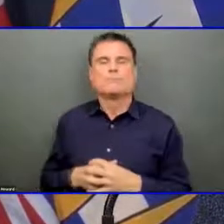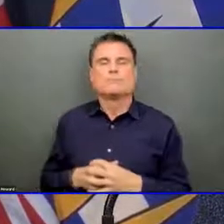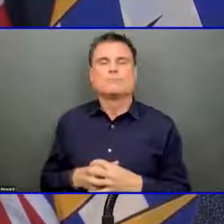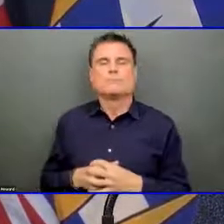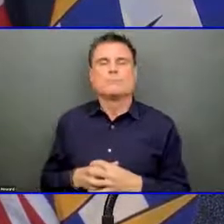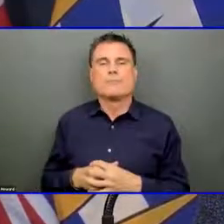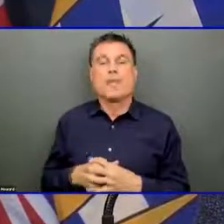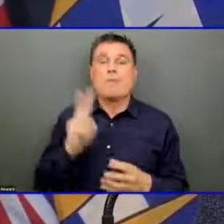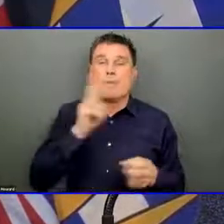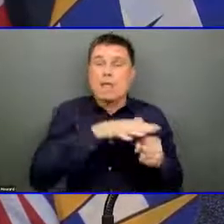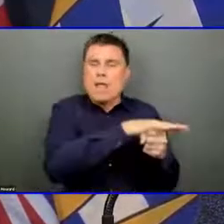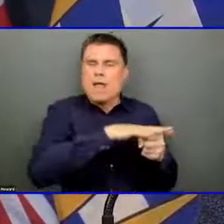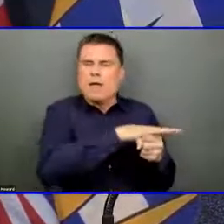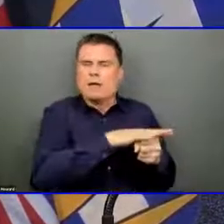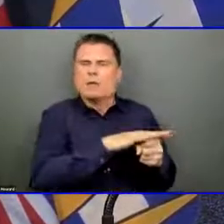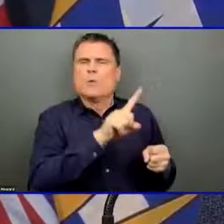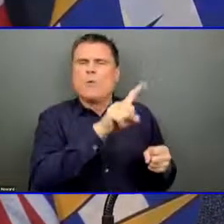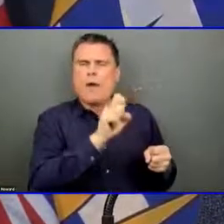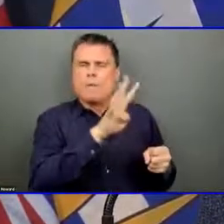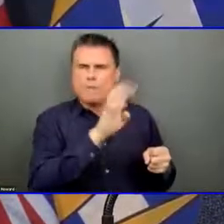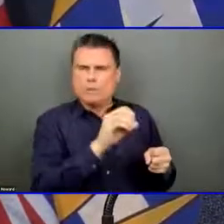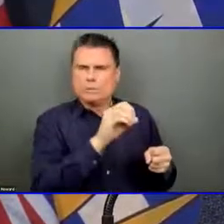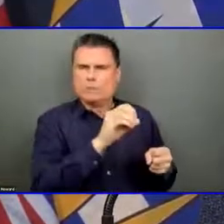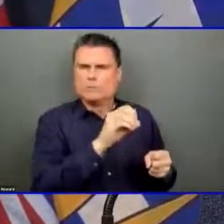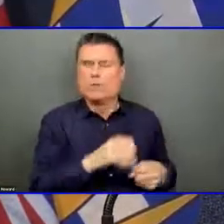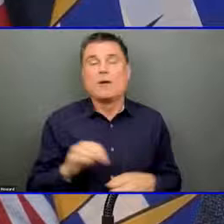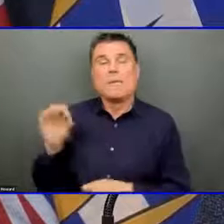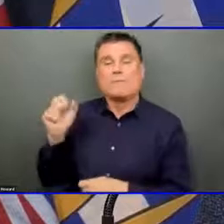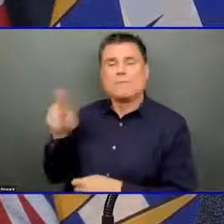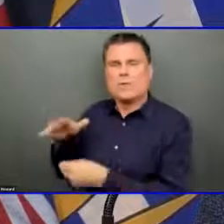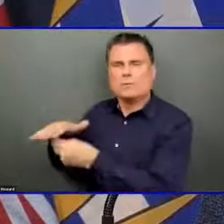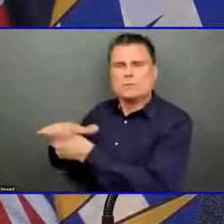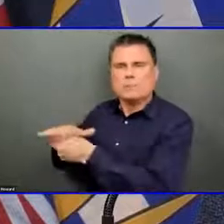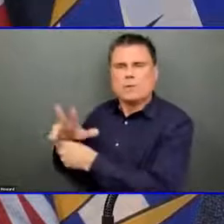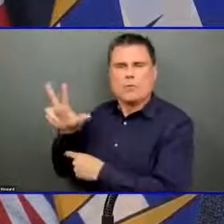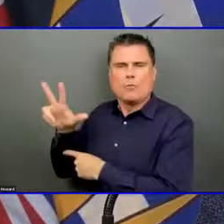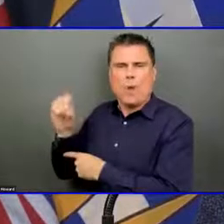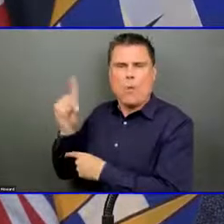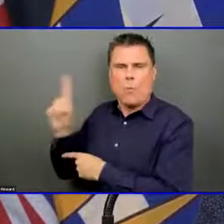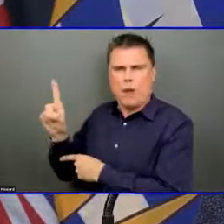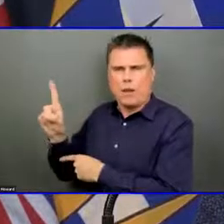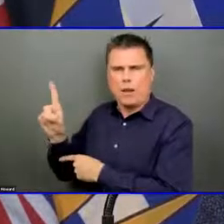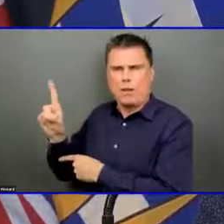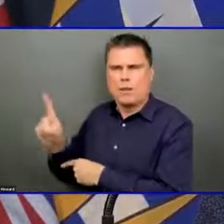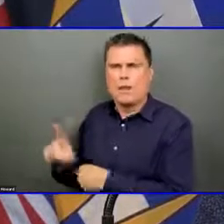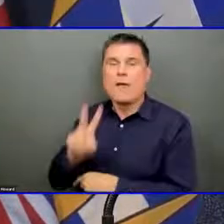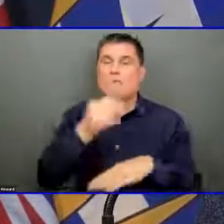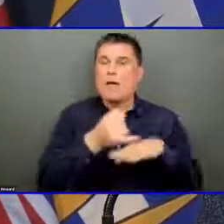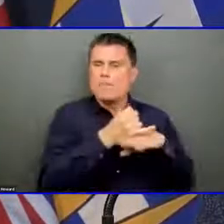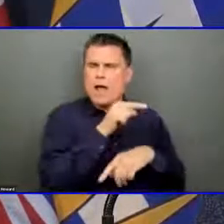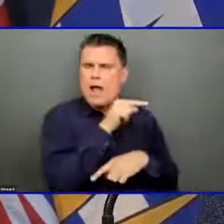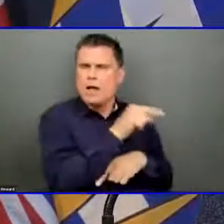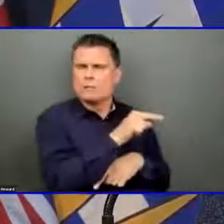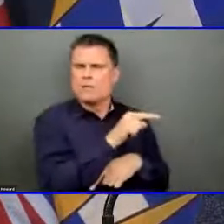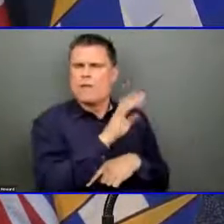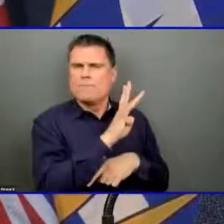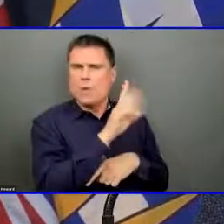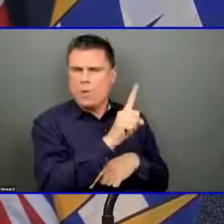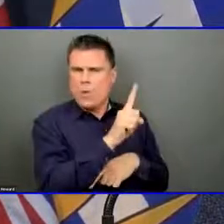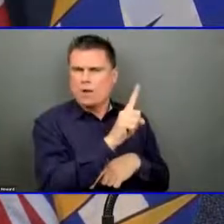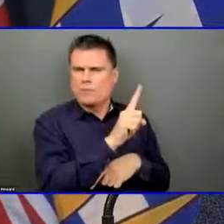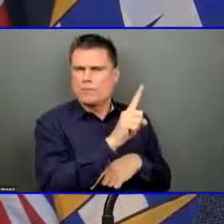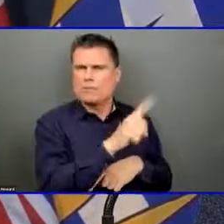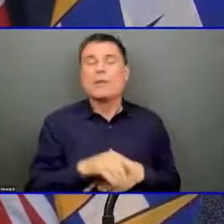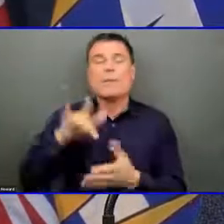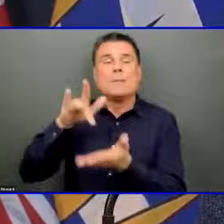301 people who live in the Fraser Health Region, 41 in the Vancouver Island Health Region, 26 people in Interior Health,